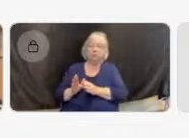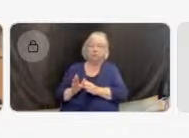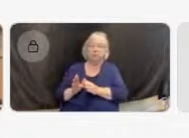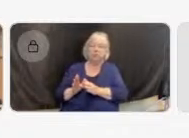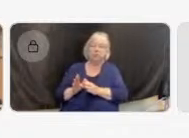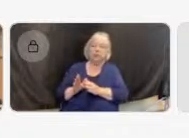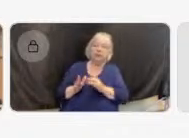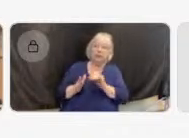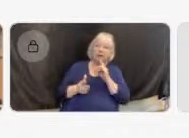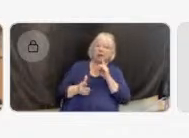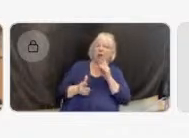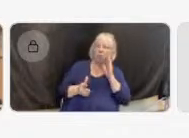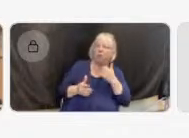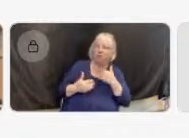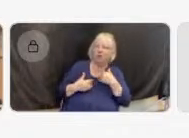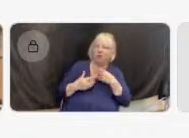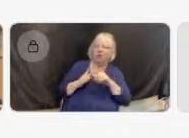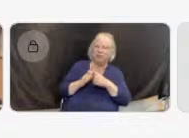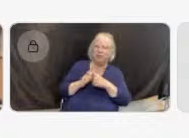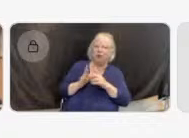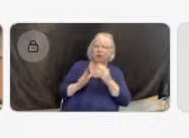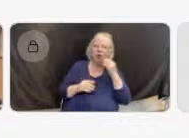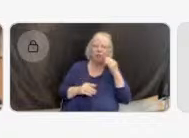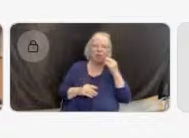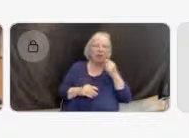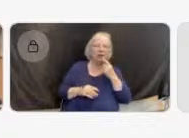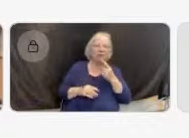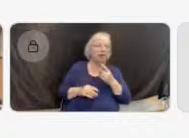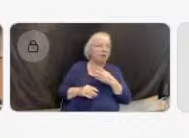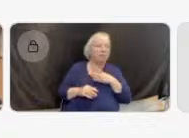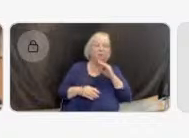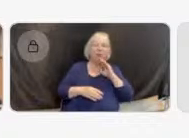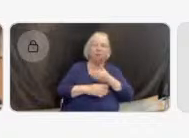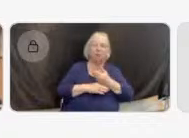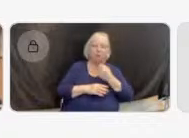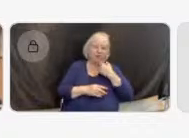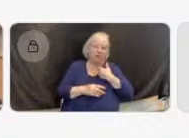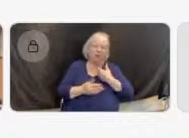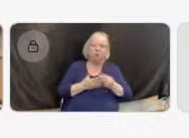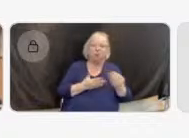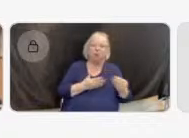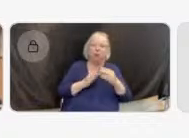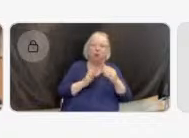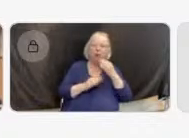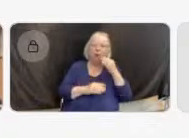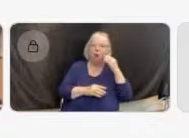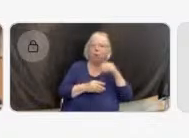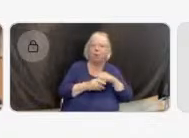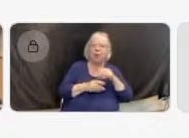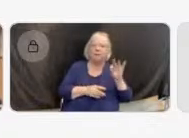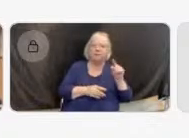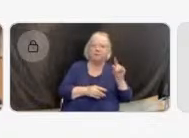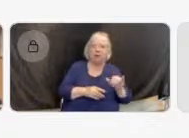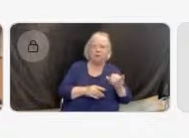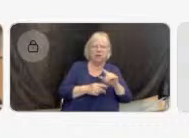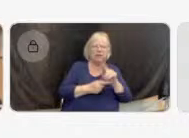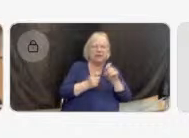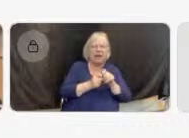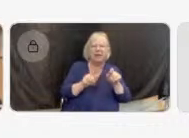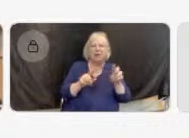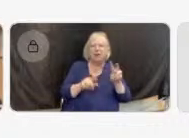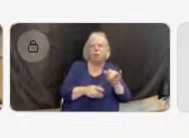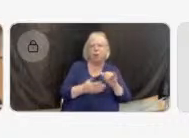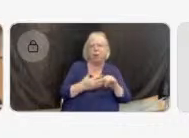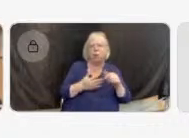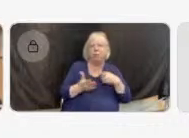which is starter homes. I can tell you that my daughter just bought a house in Fayetteville exactly like what we're building here, and she is thrilled.